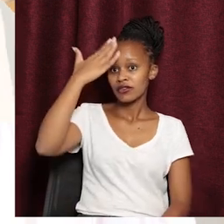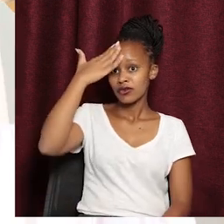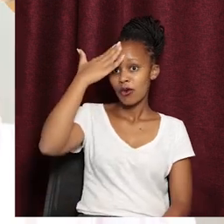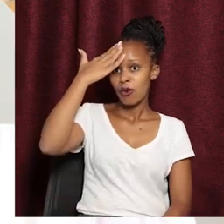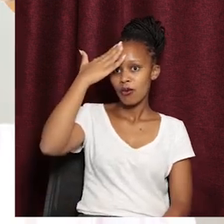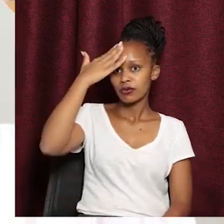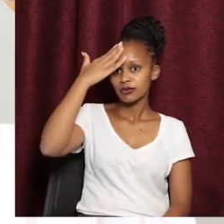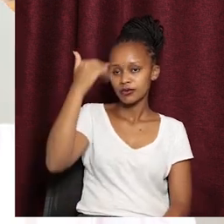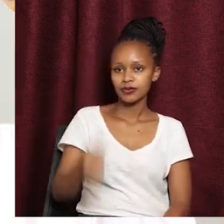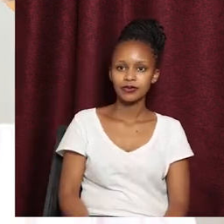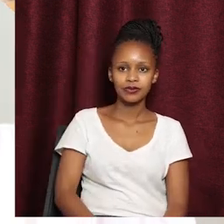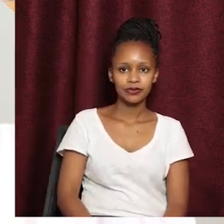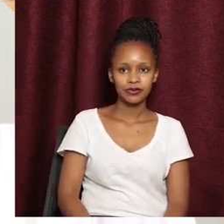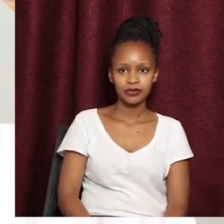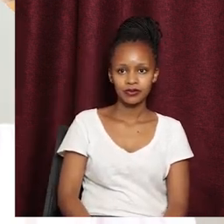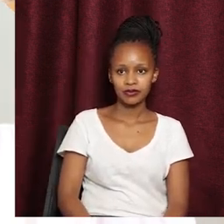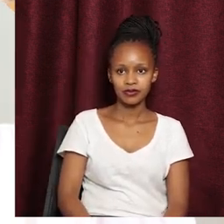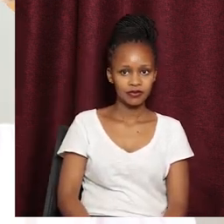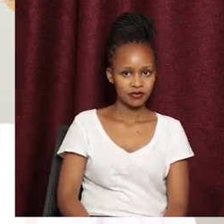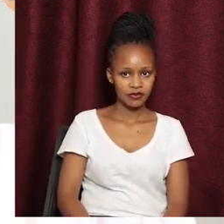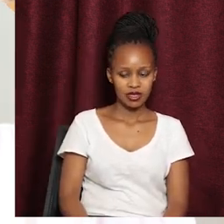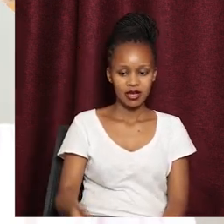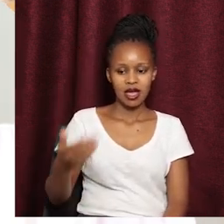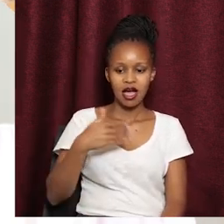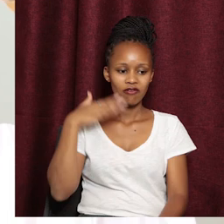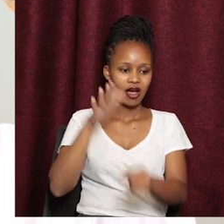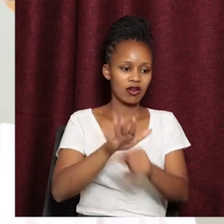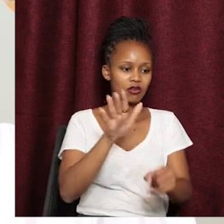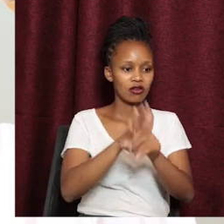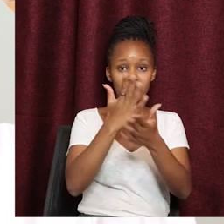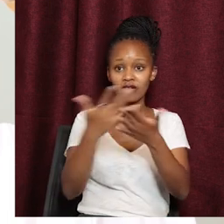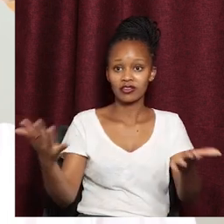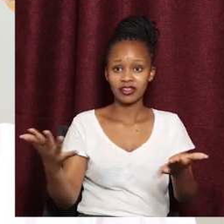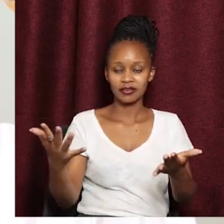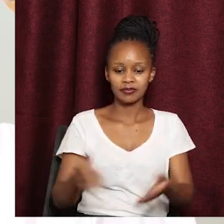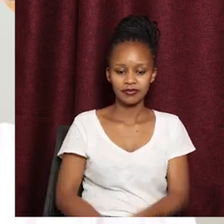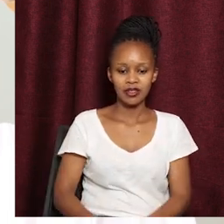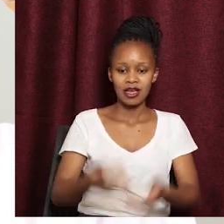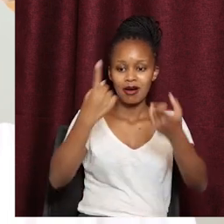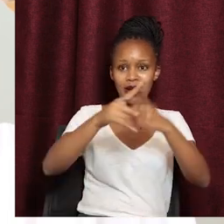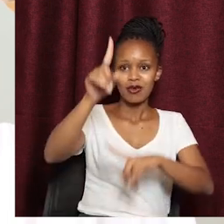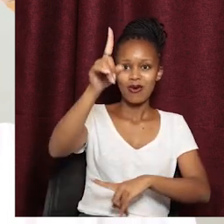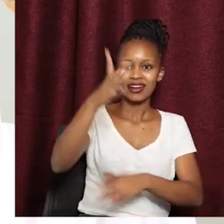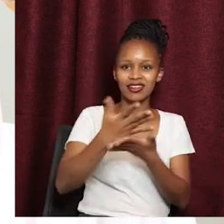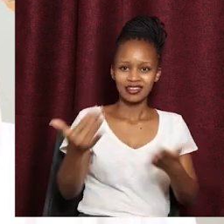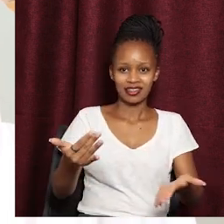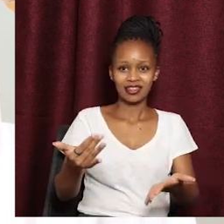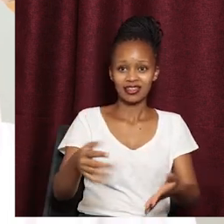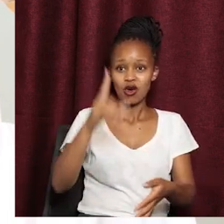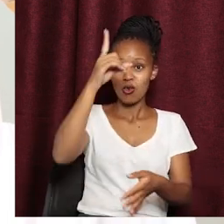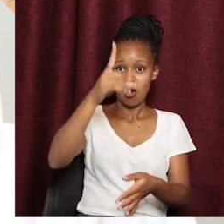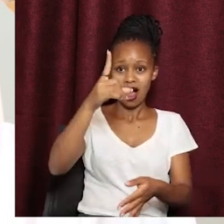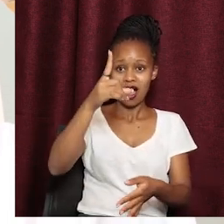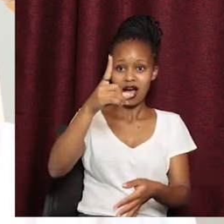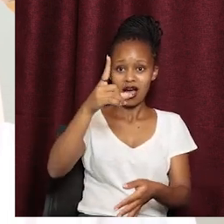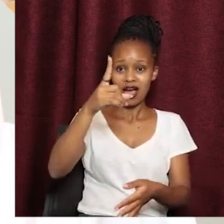that we may have a lot of things. But one thing, one reality hits home when we